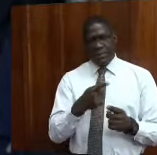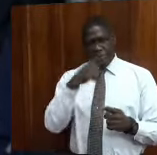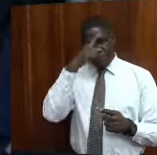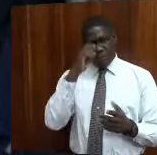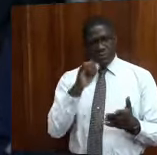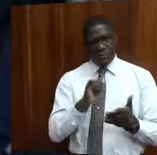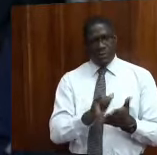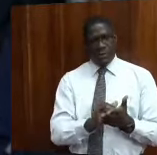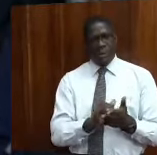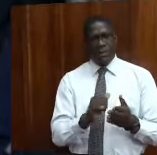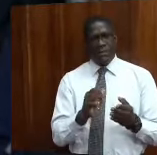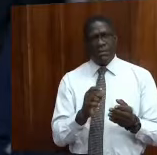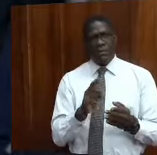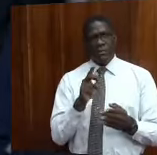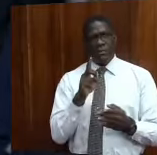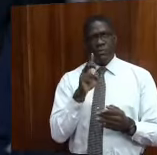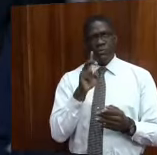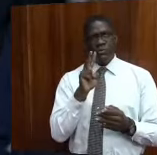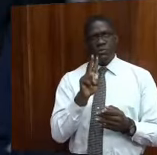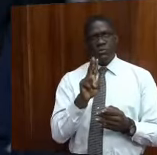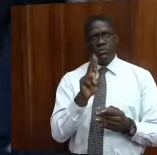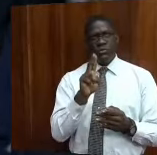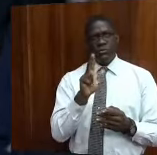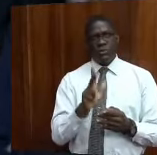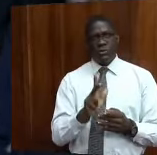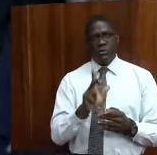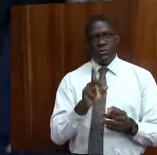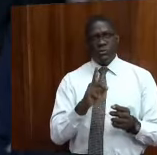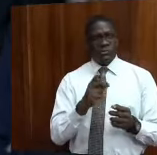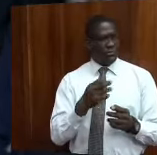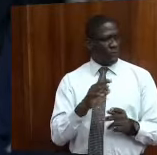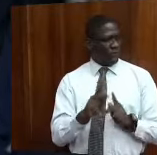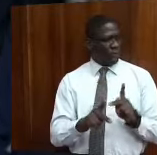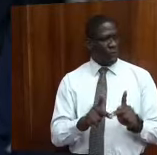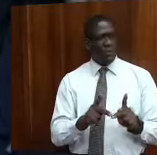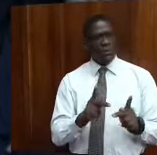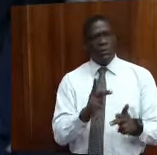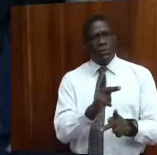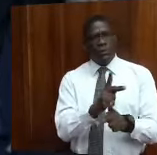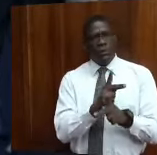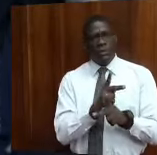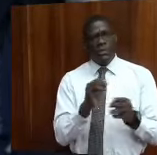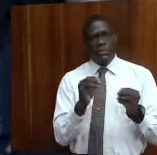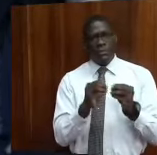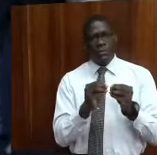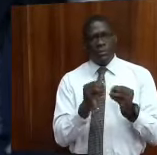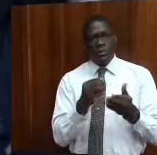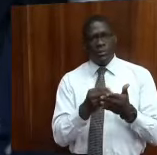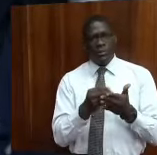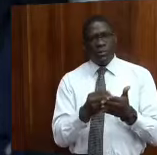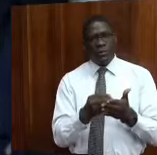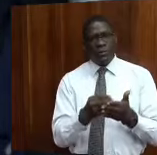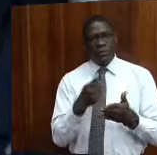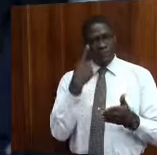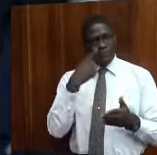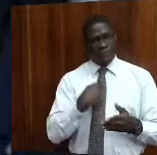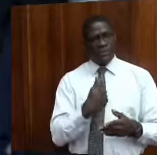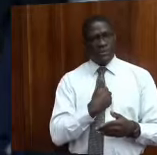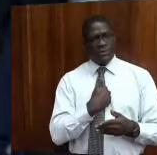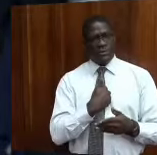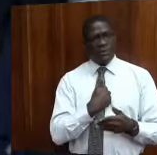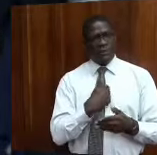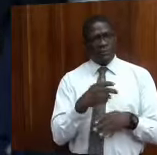Bringing the average effective income tax rate down from 5.4 to 3.7%. For